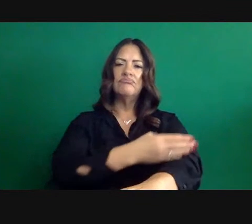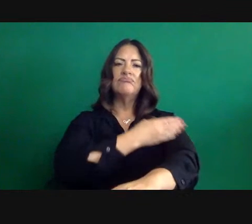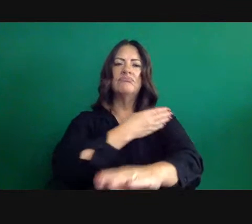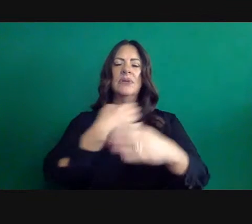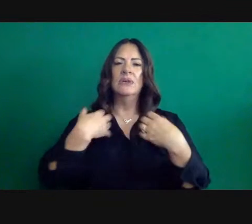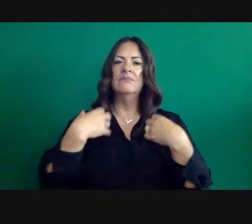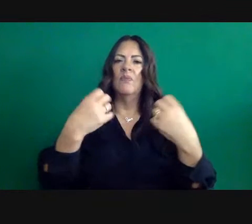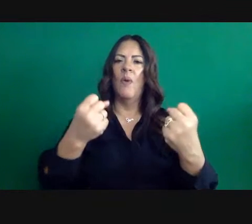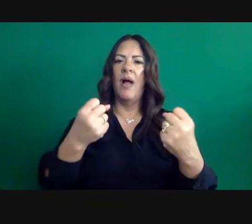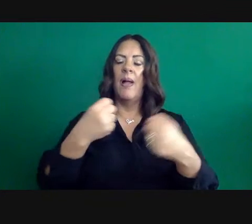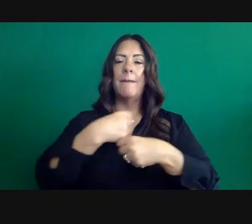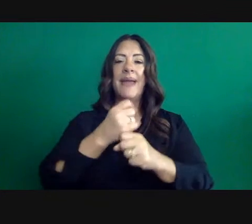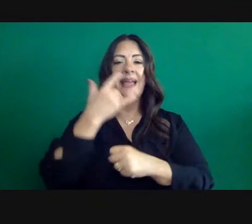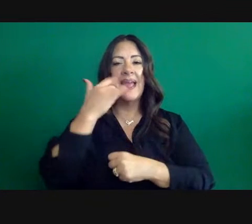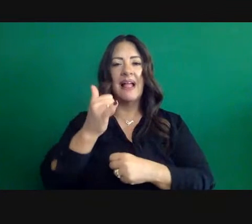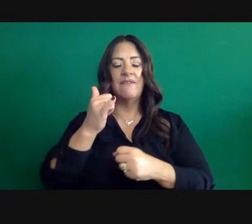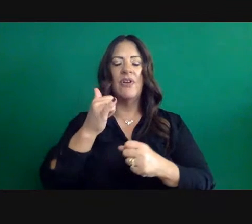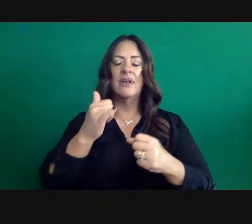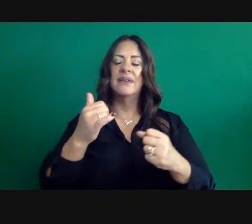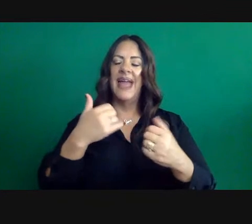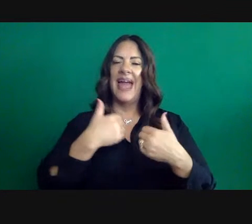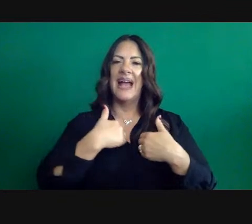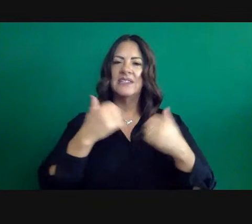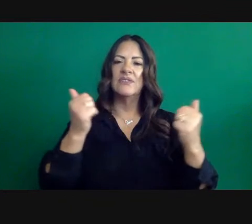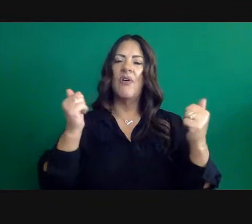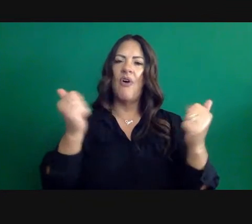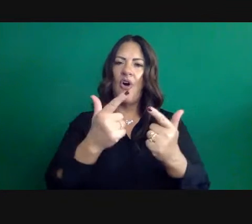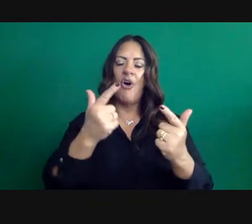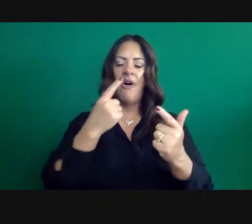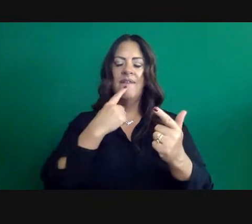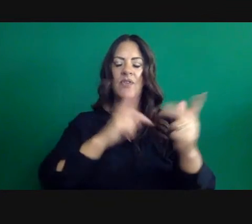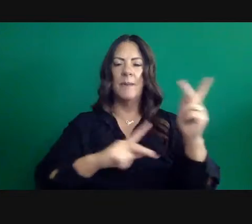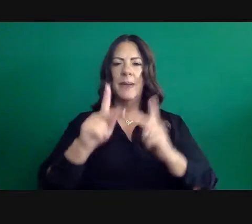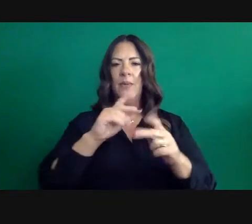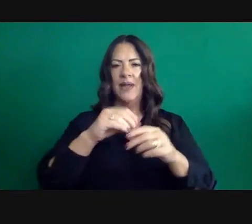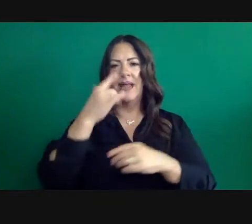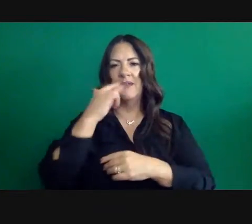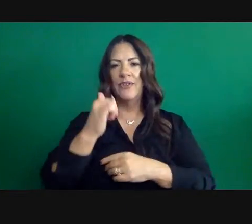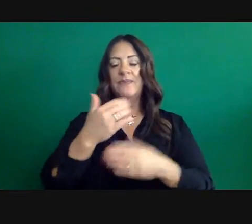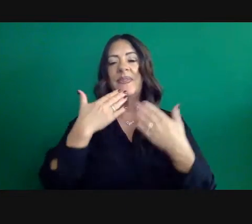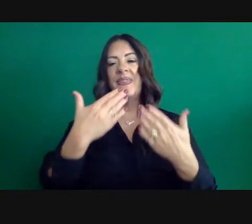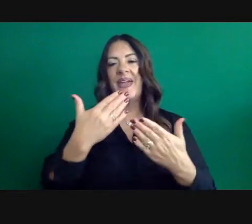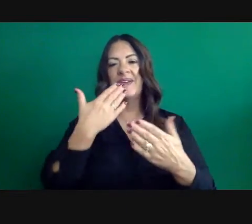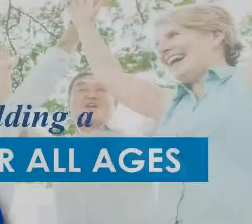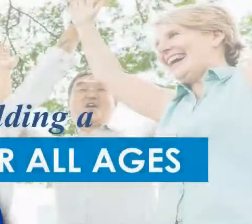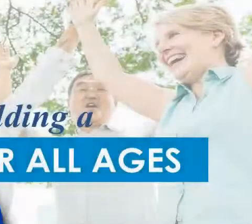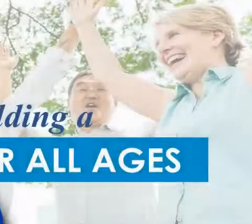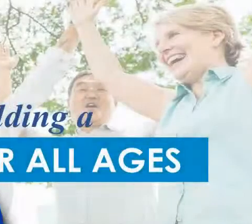make California a California for all. So with that, thank you and have a good afternoon.